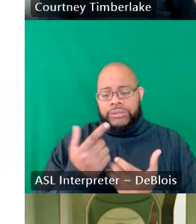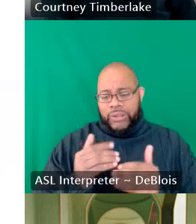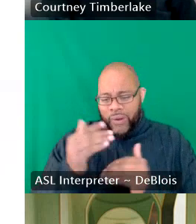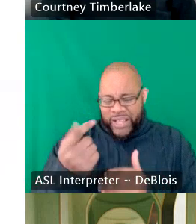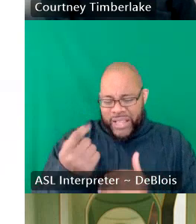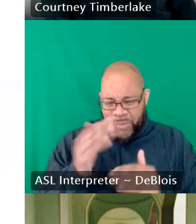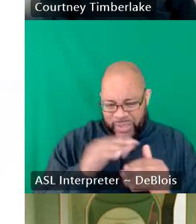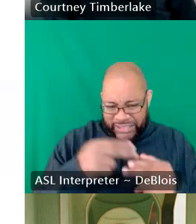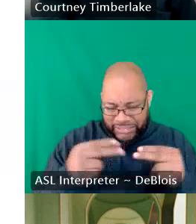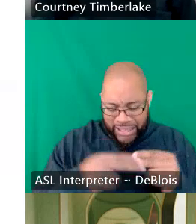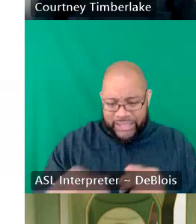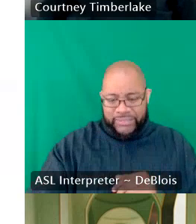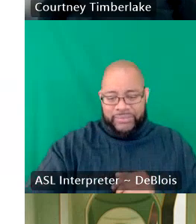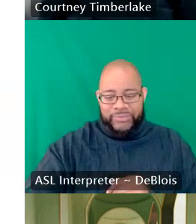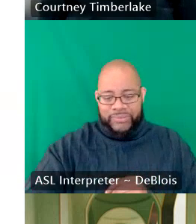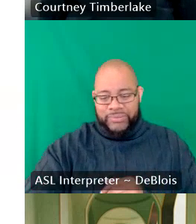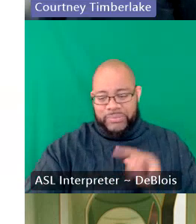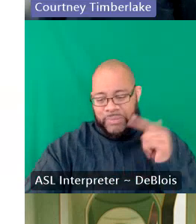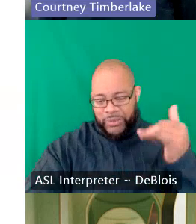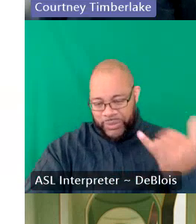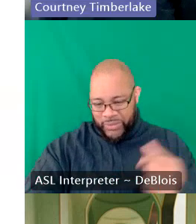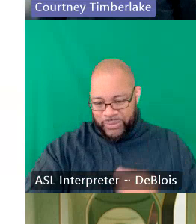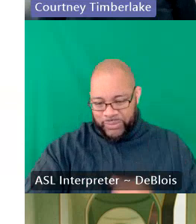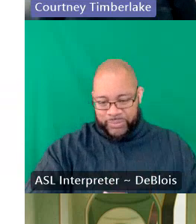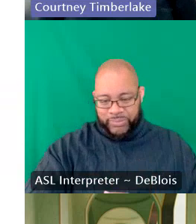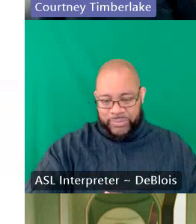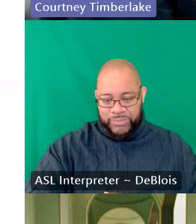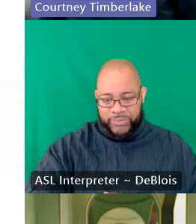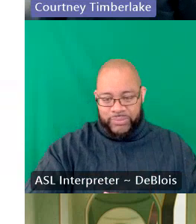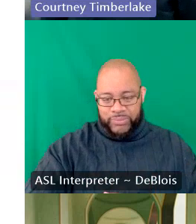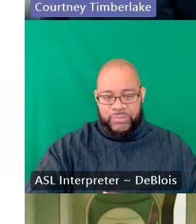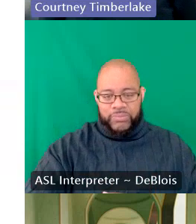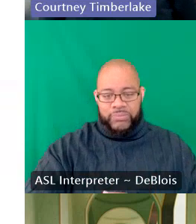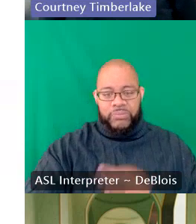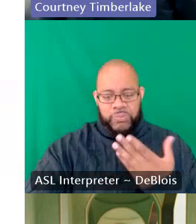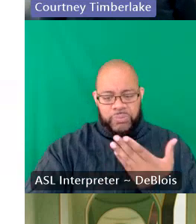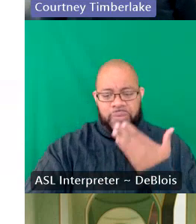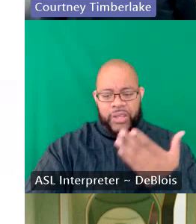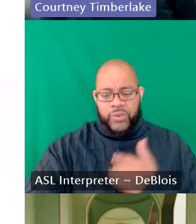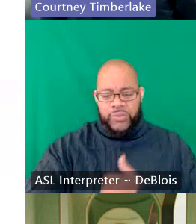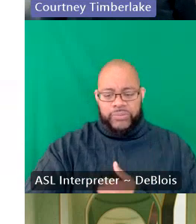this slide. Let me turn it back to you. No, all good. Thanks, Shalini.